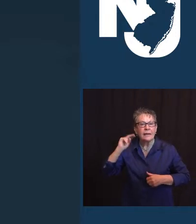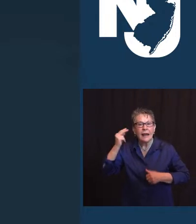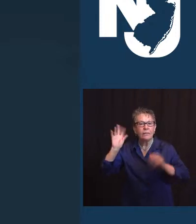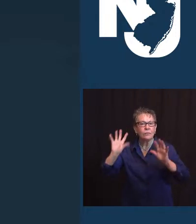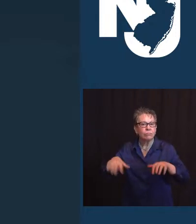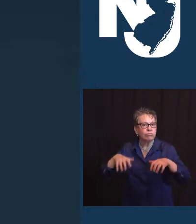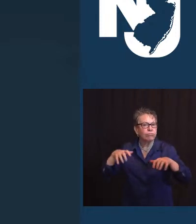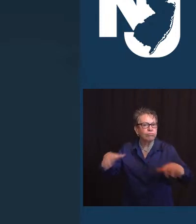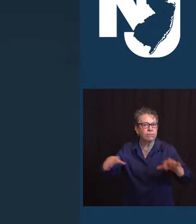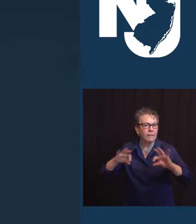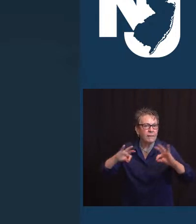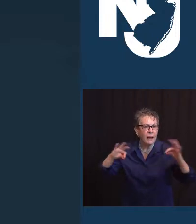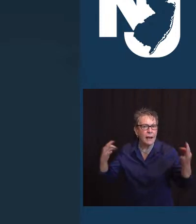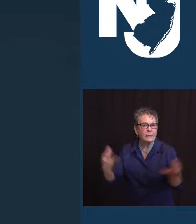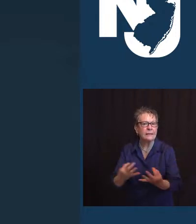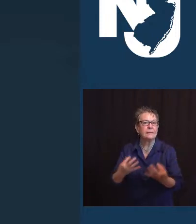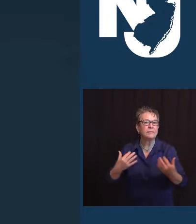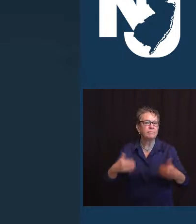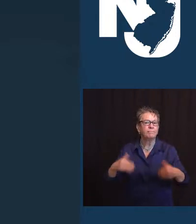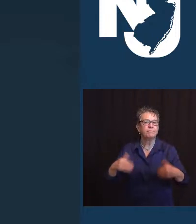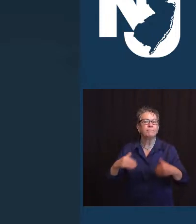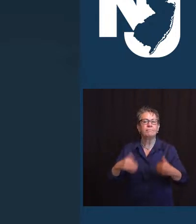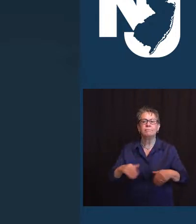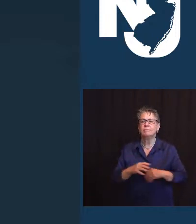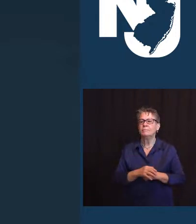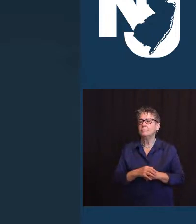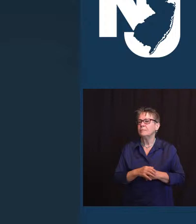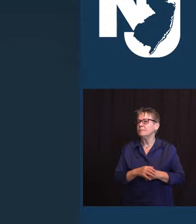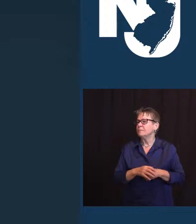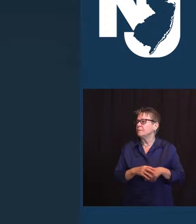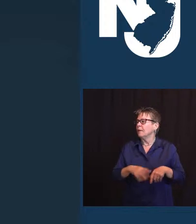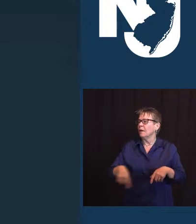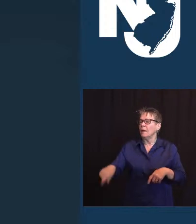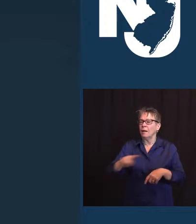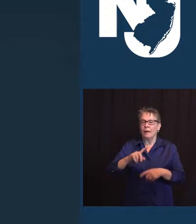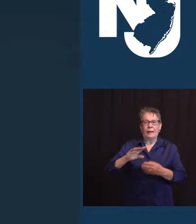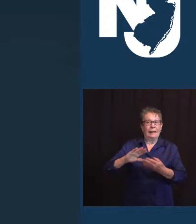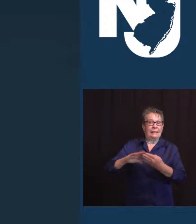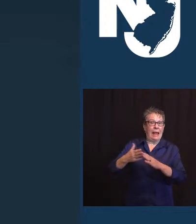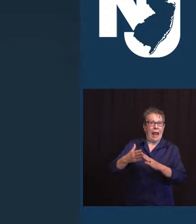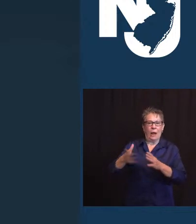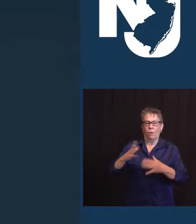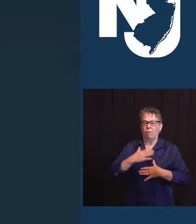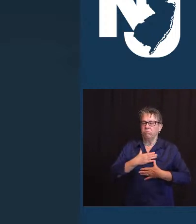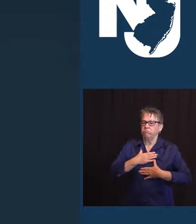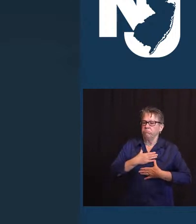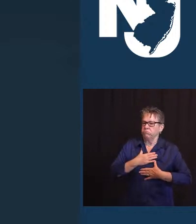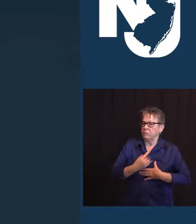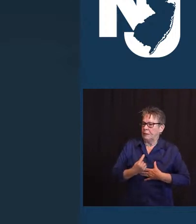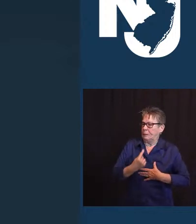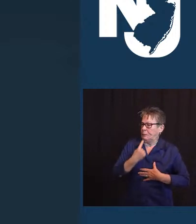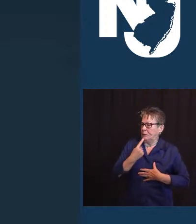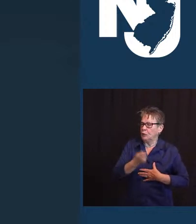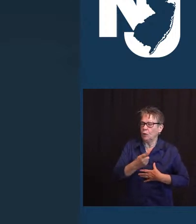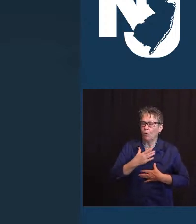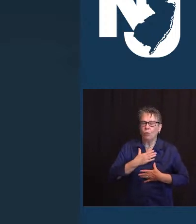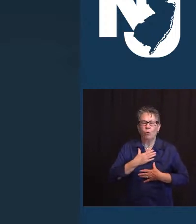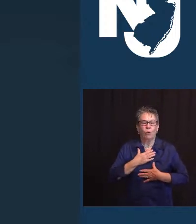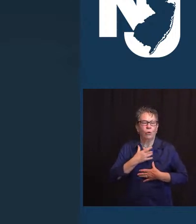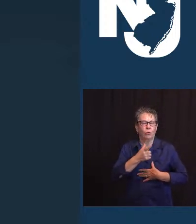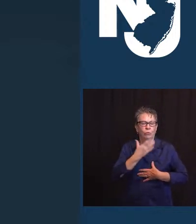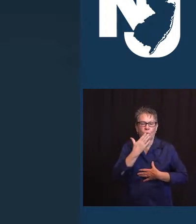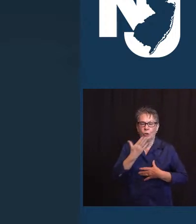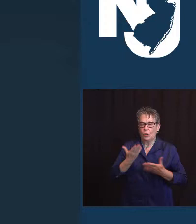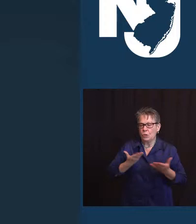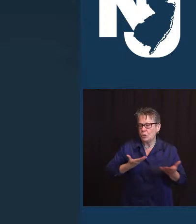also leaves a grateful Keyport. We thank Anne Marie for her decade of public service. That too is a legacy worth